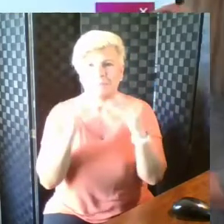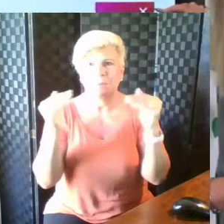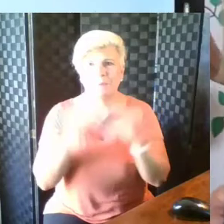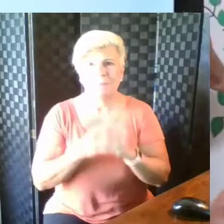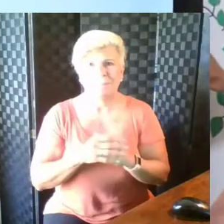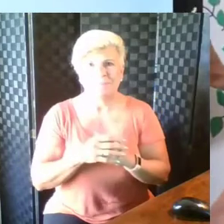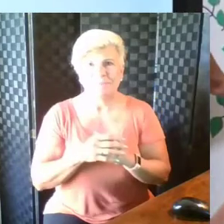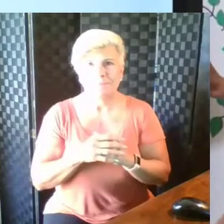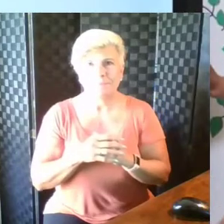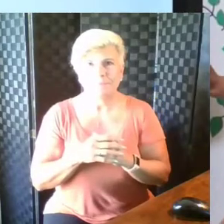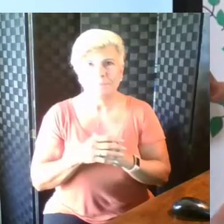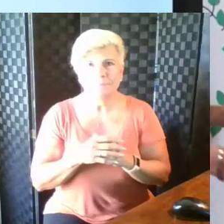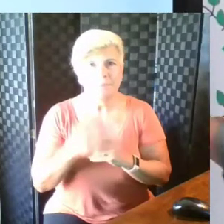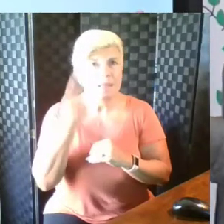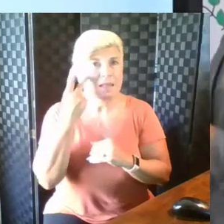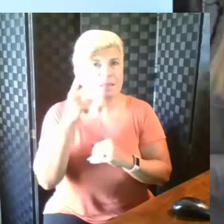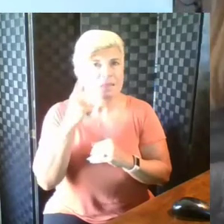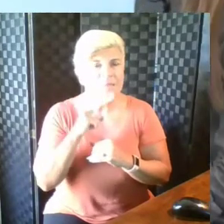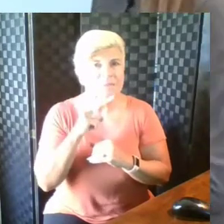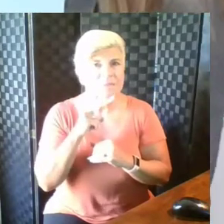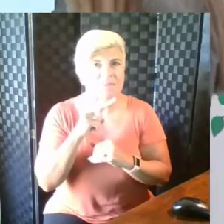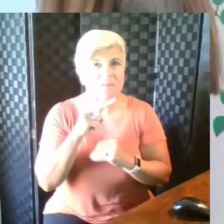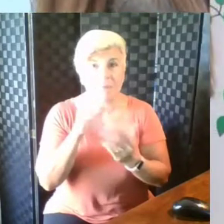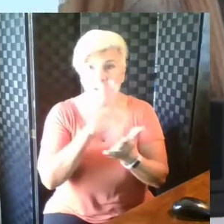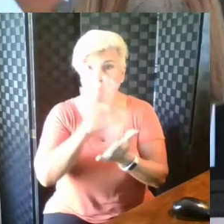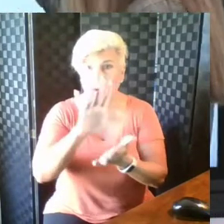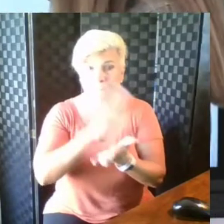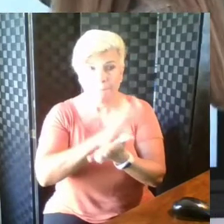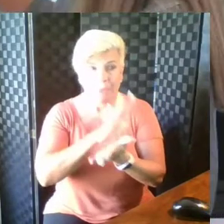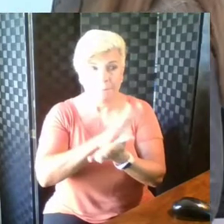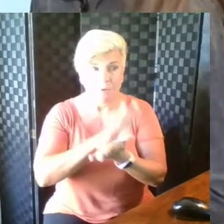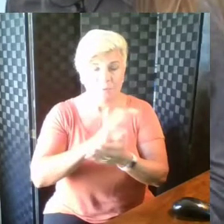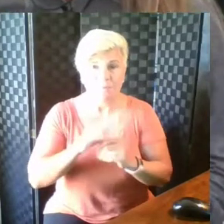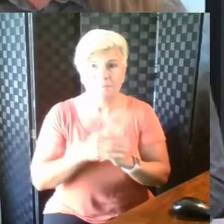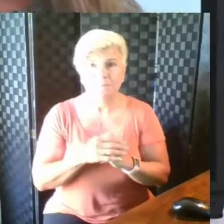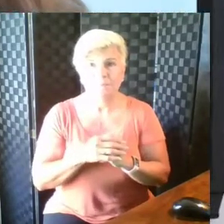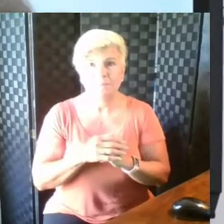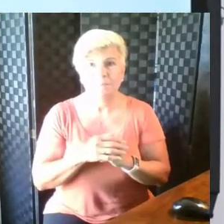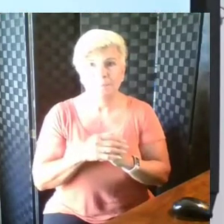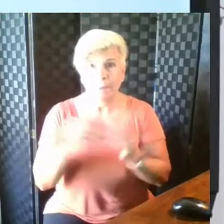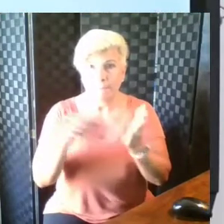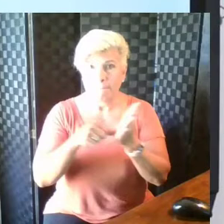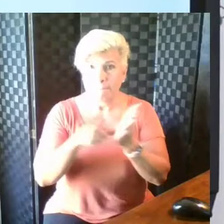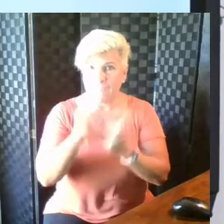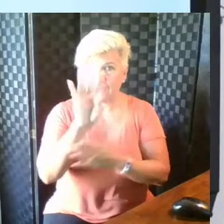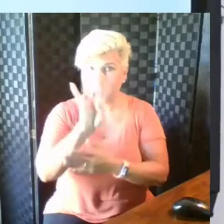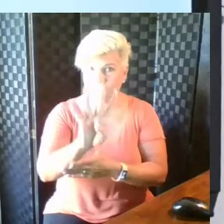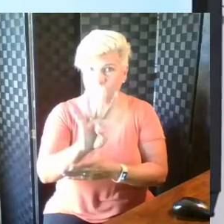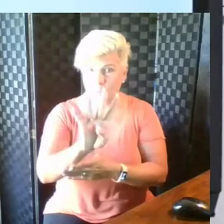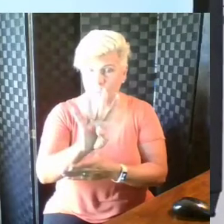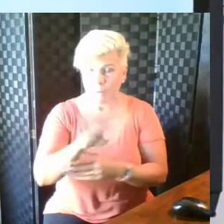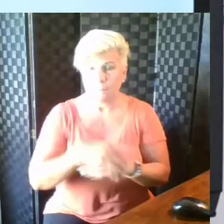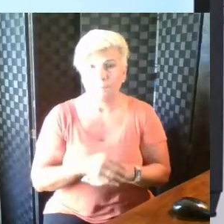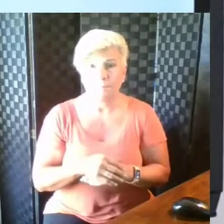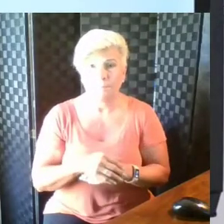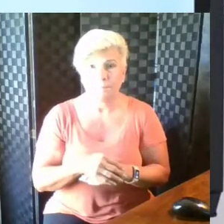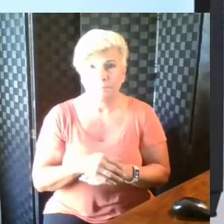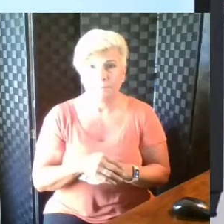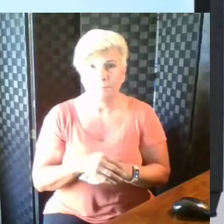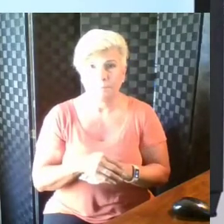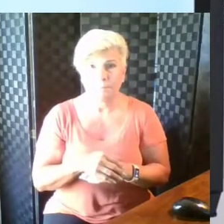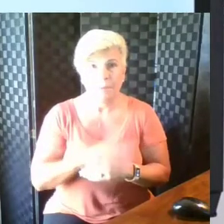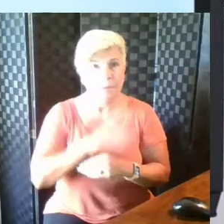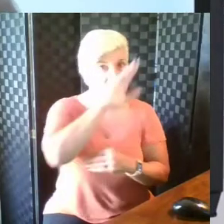equal. Let's take a look at your packet. So today we're going to be on page 4. And it has